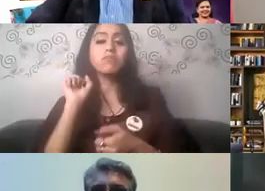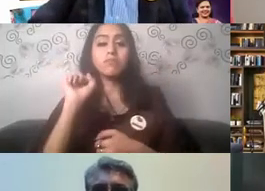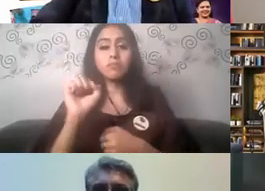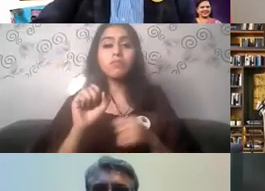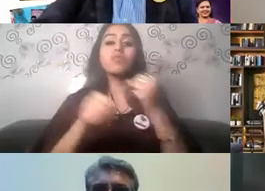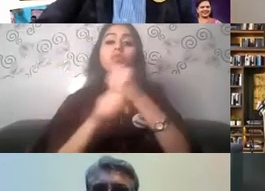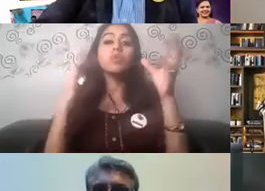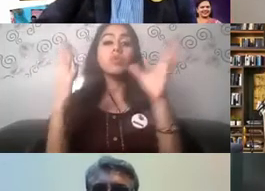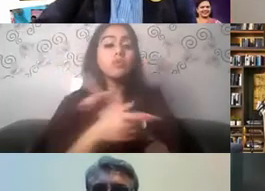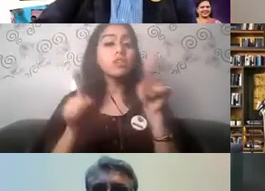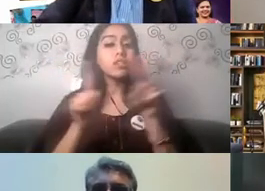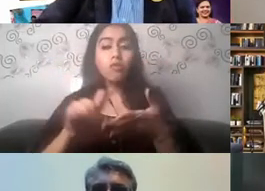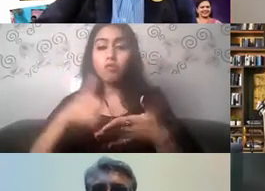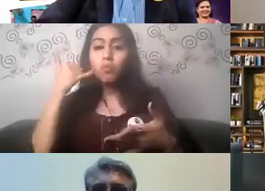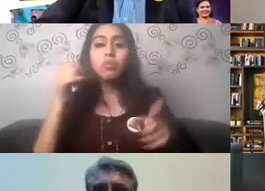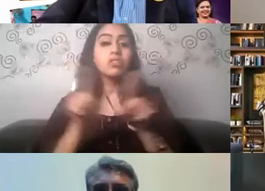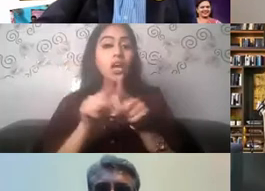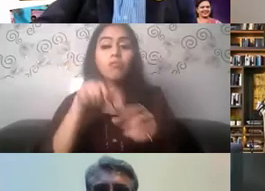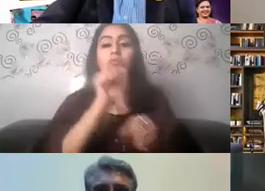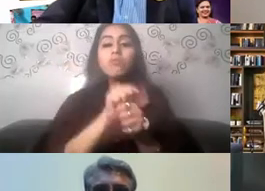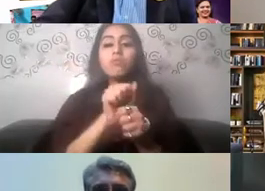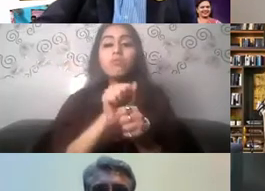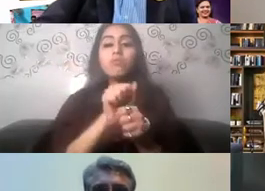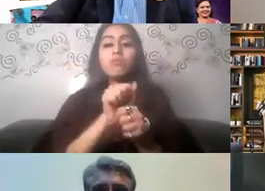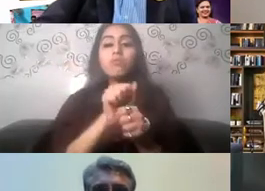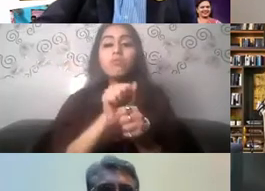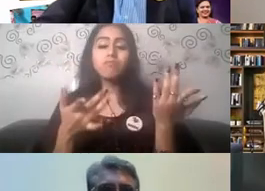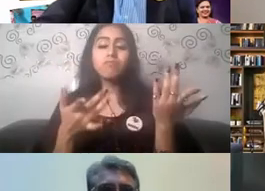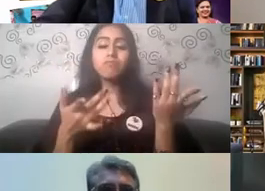Global Mobile Awards at Mobile World Congress in Barcelona.